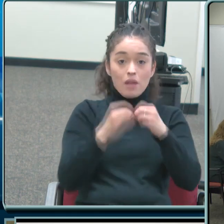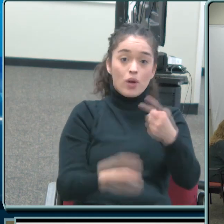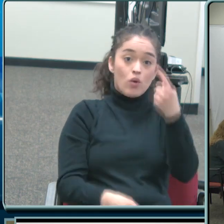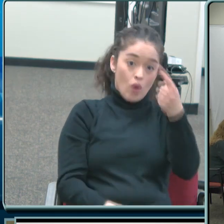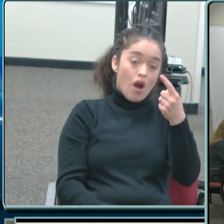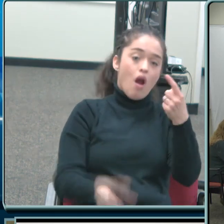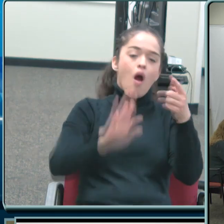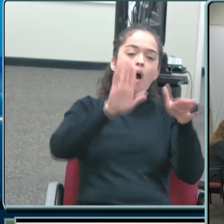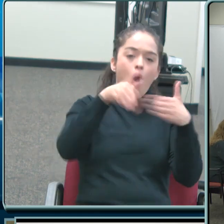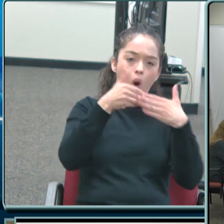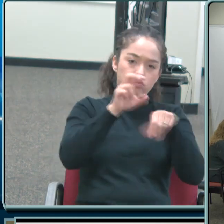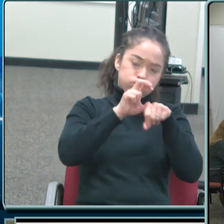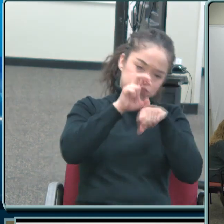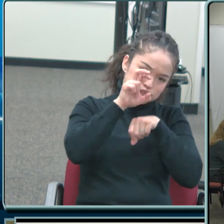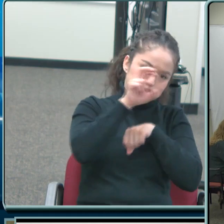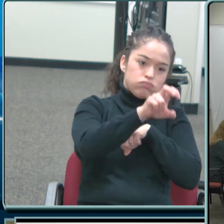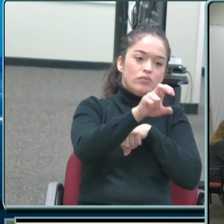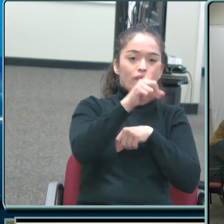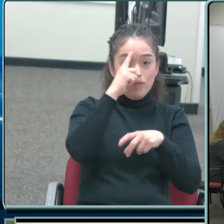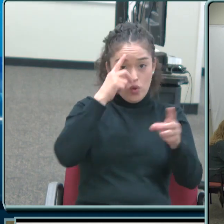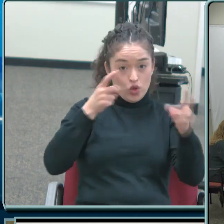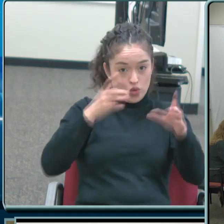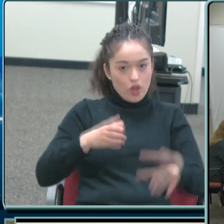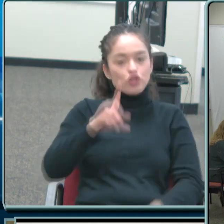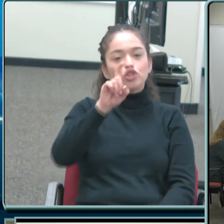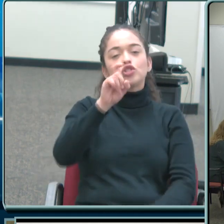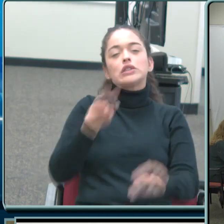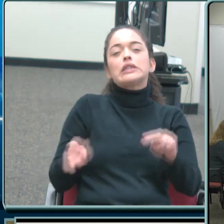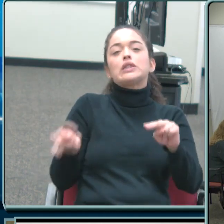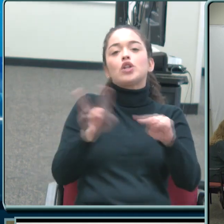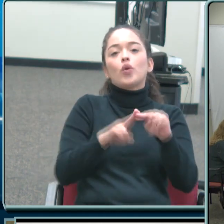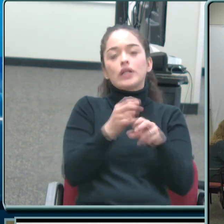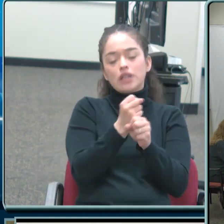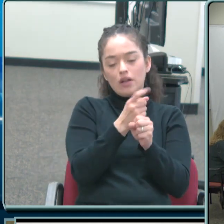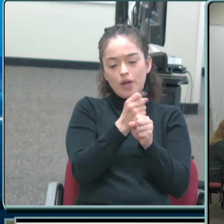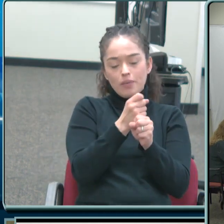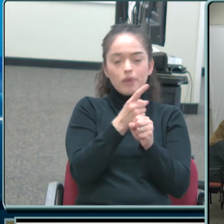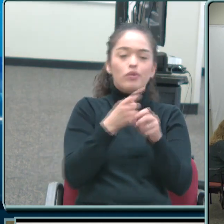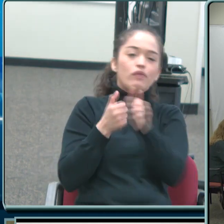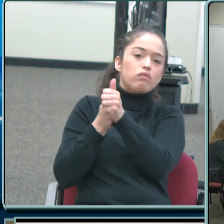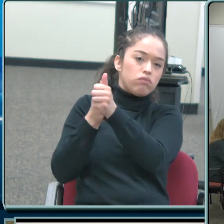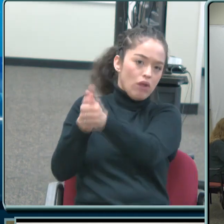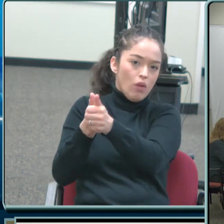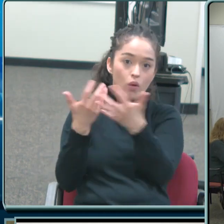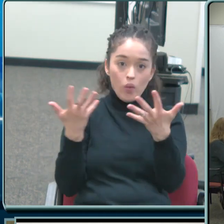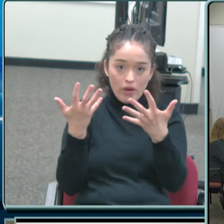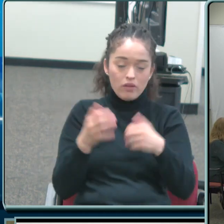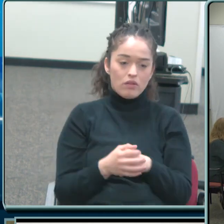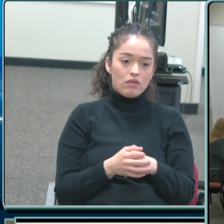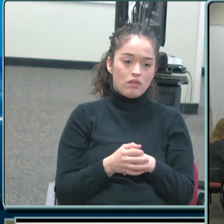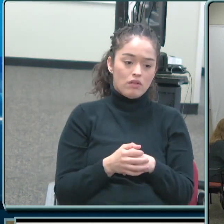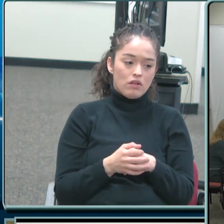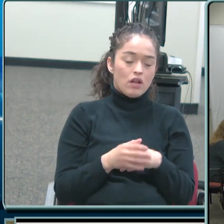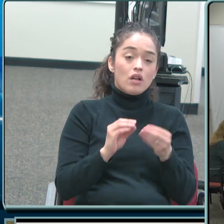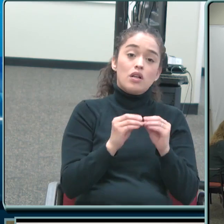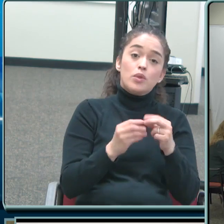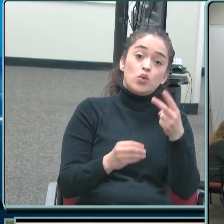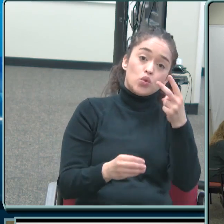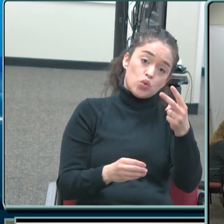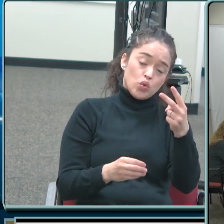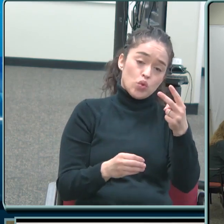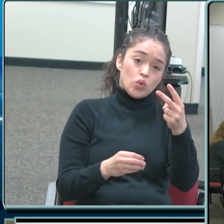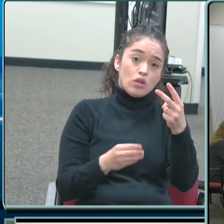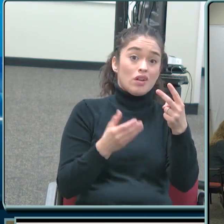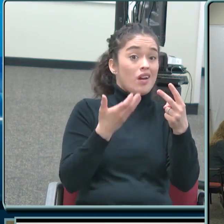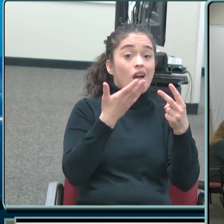that compensation for the Public Health Director shall be increased annually per the provisions set forth above. Number two, that